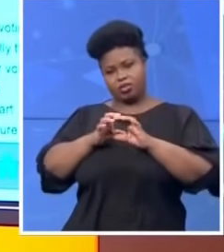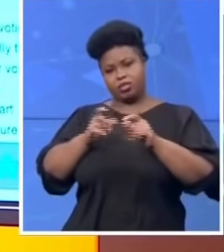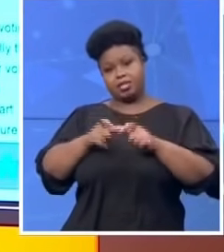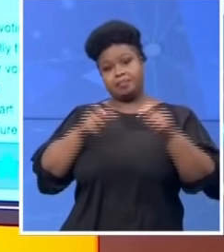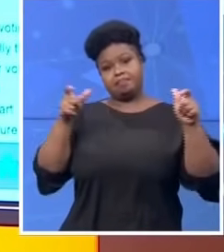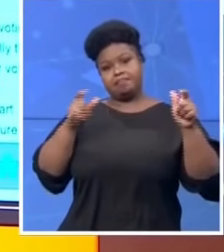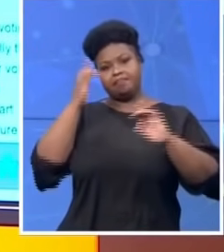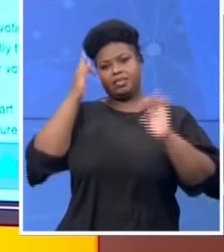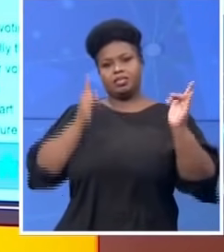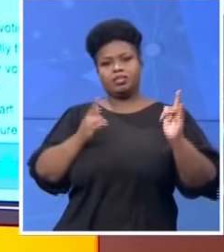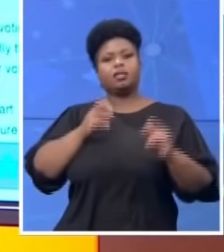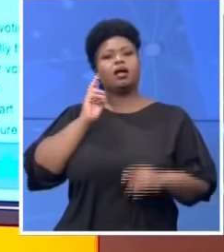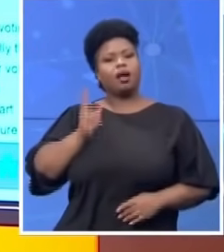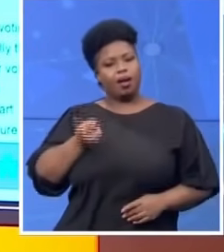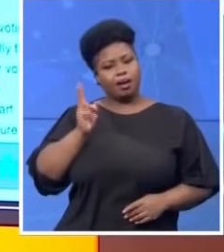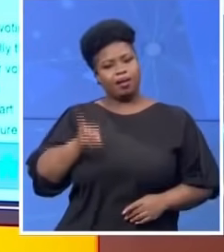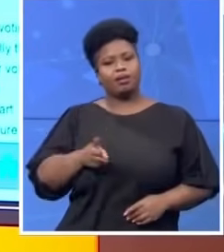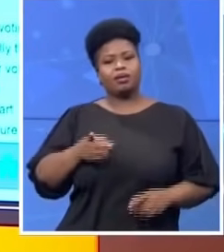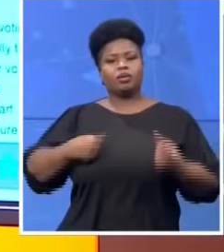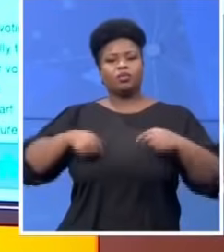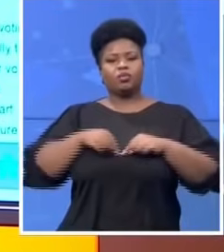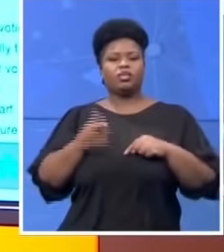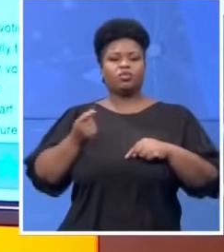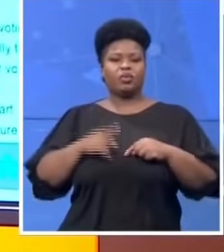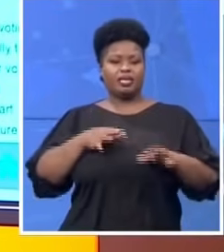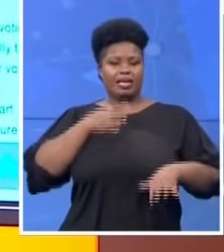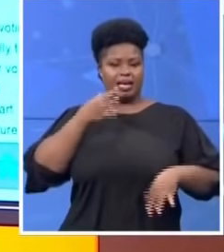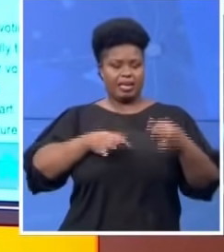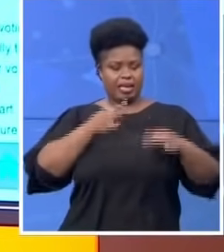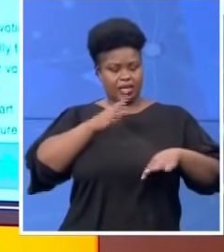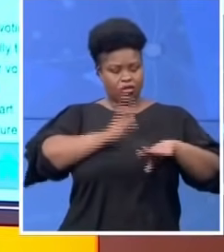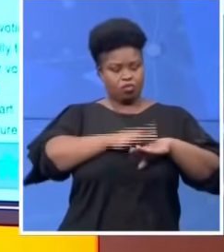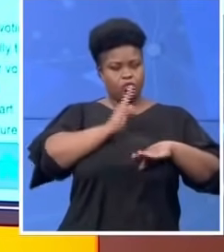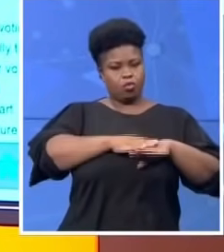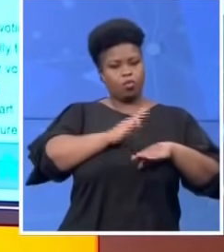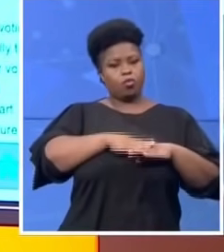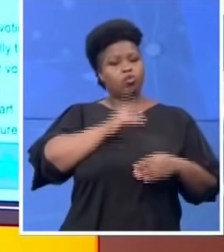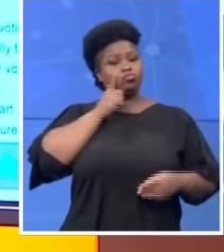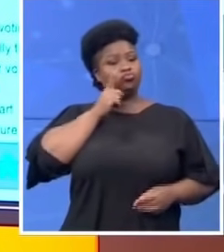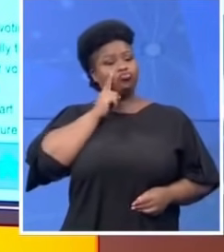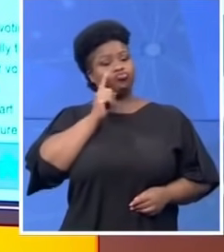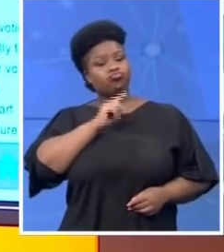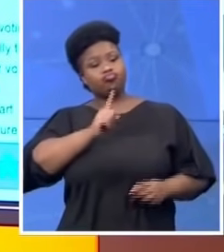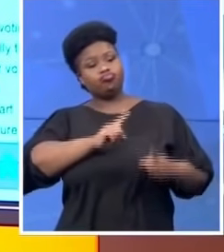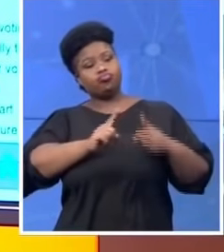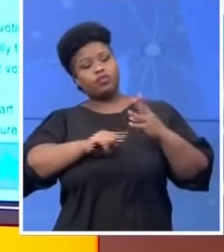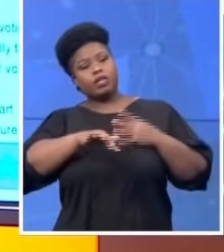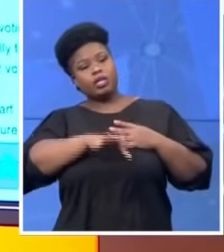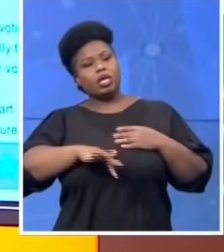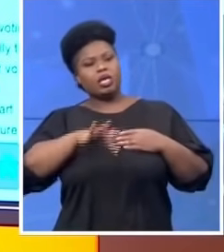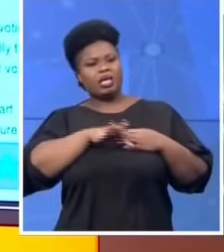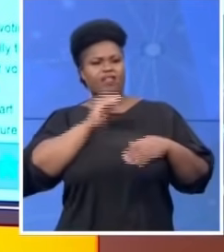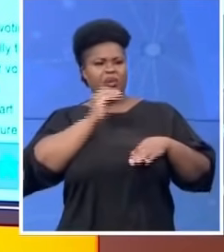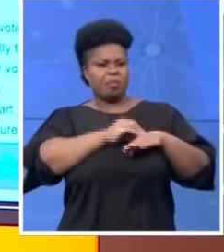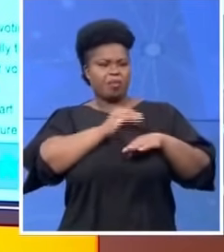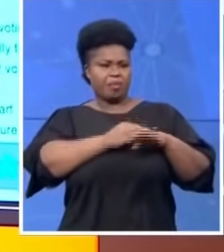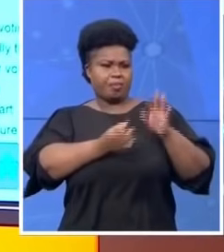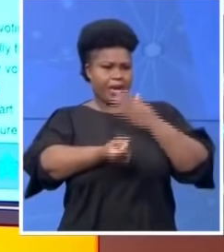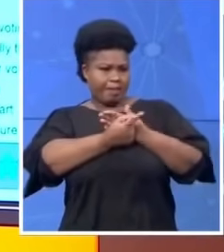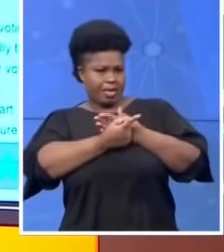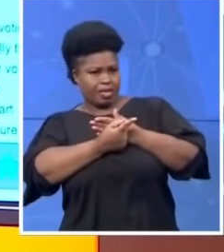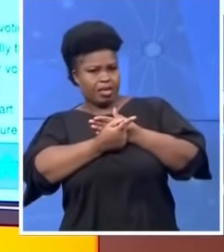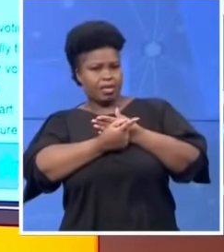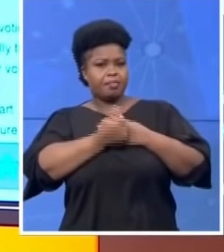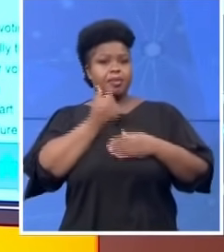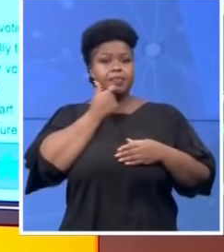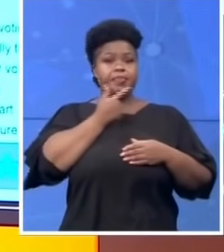further analysis to look at areas where there have been issues that have flared up recently, to see if we focus